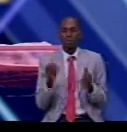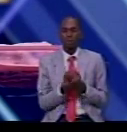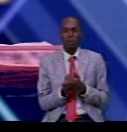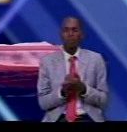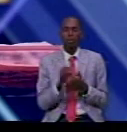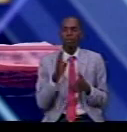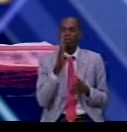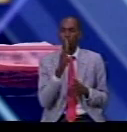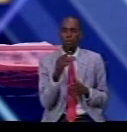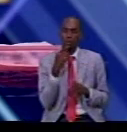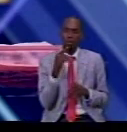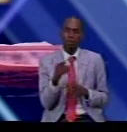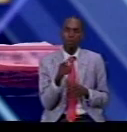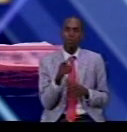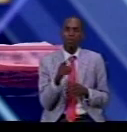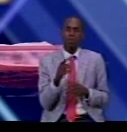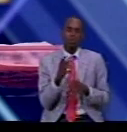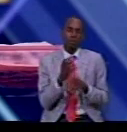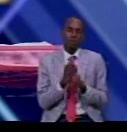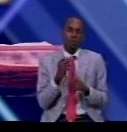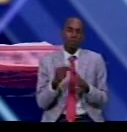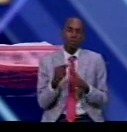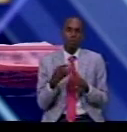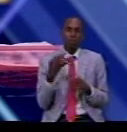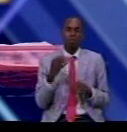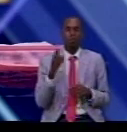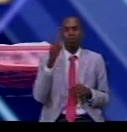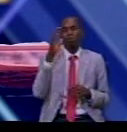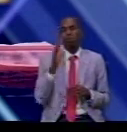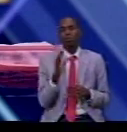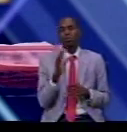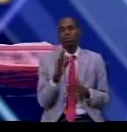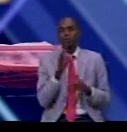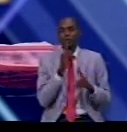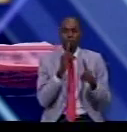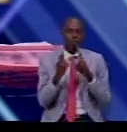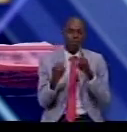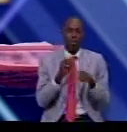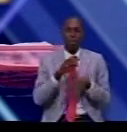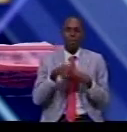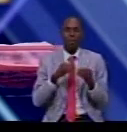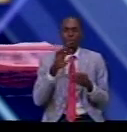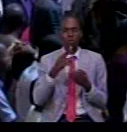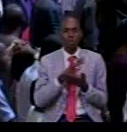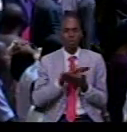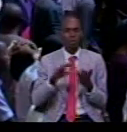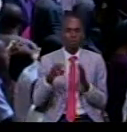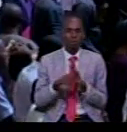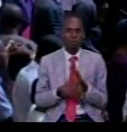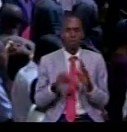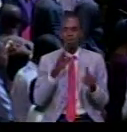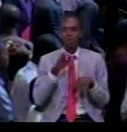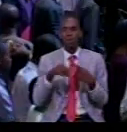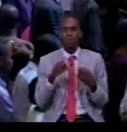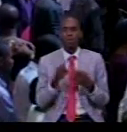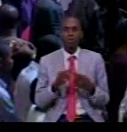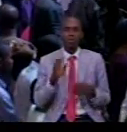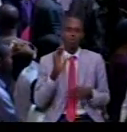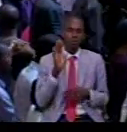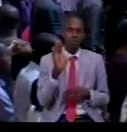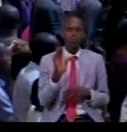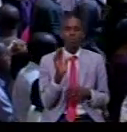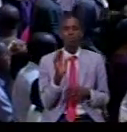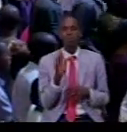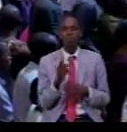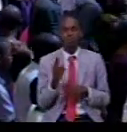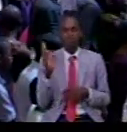Bible study. You hear the word of God talking about your evil, talking about your unrighteousness, talking about your carelessness, talking about all that